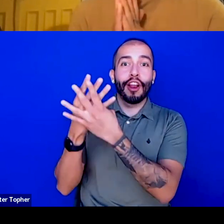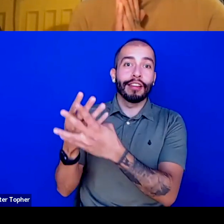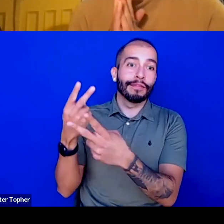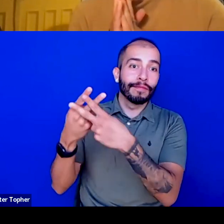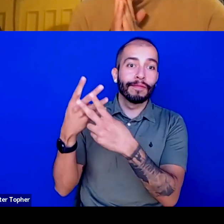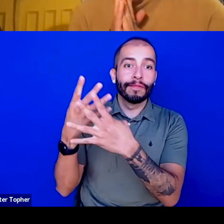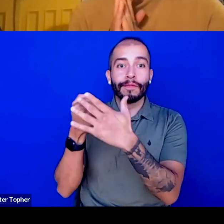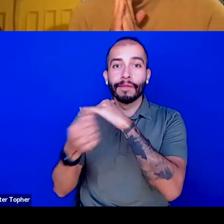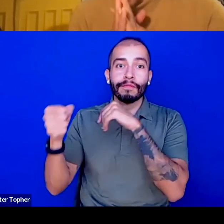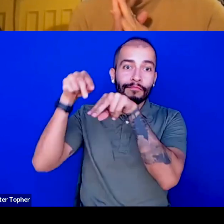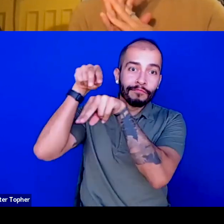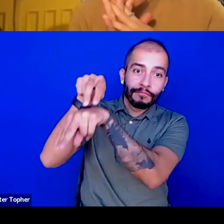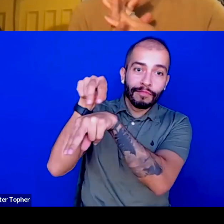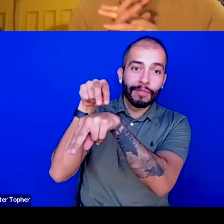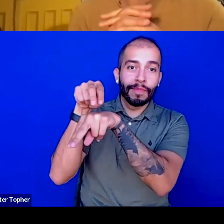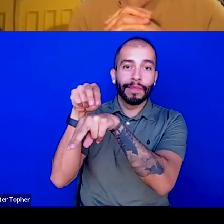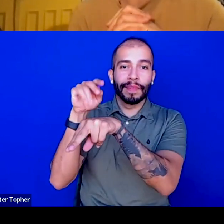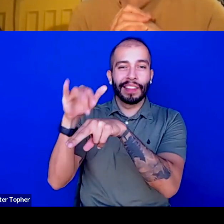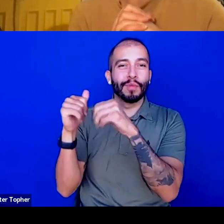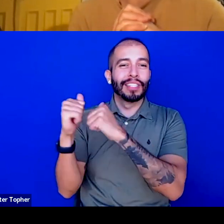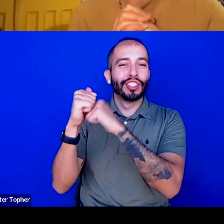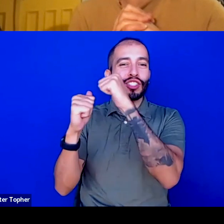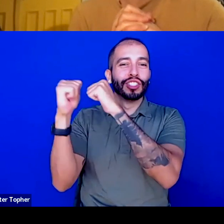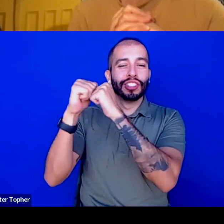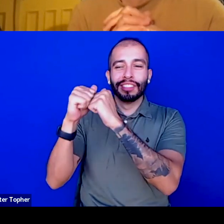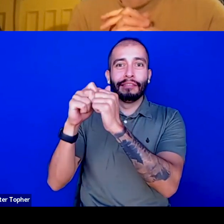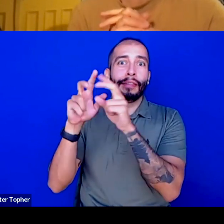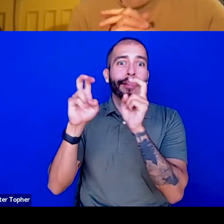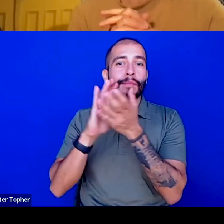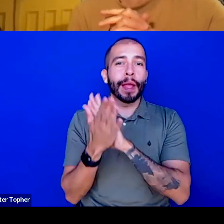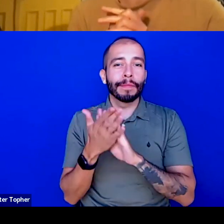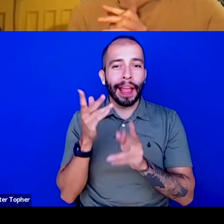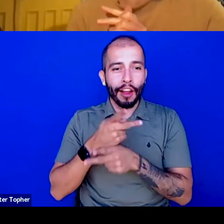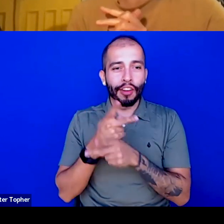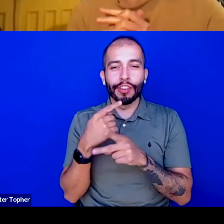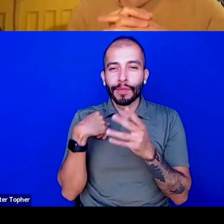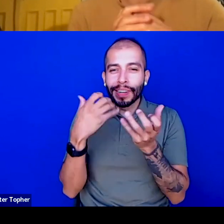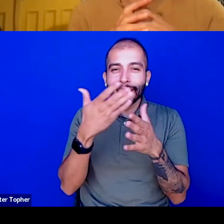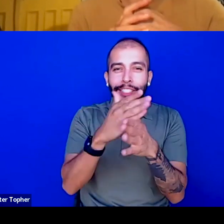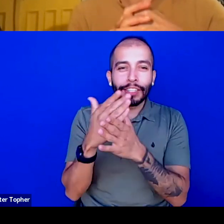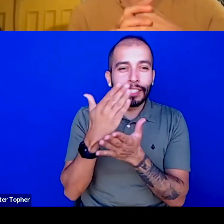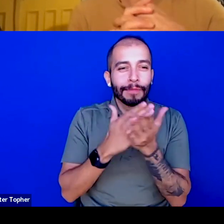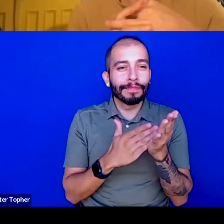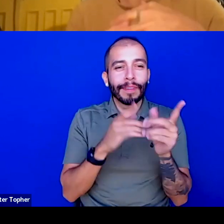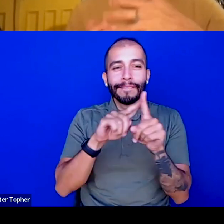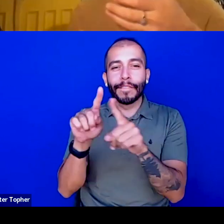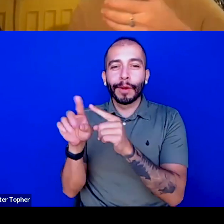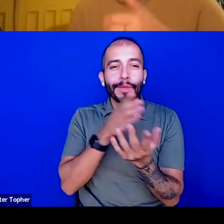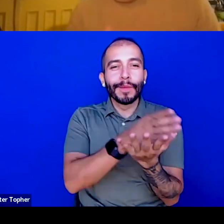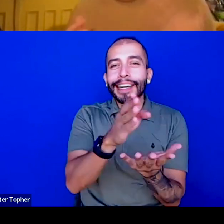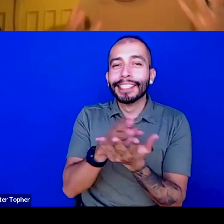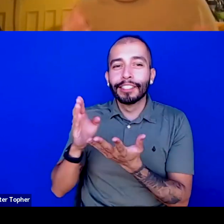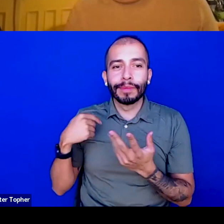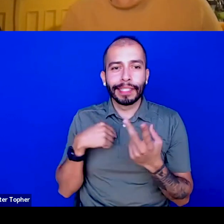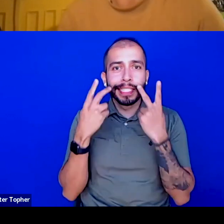Particularly, I want to share some of the ways that we're seeing surveillance, policing, and the denial of agency